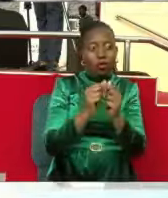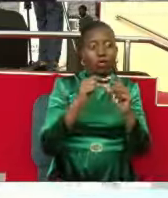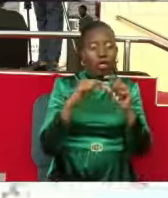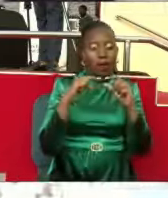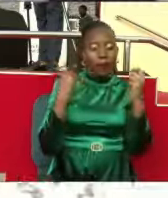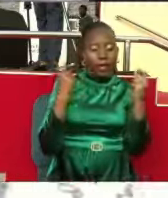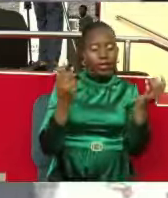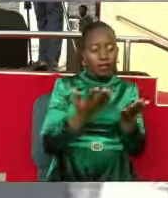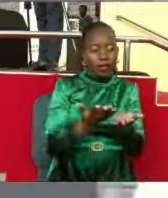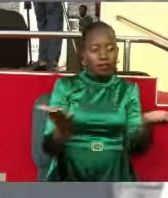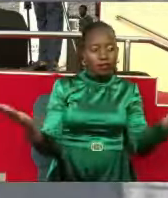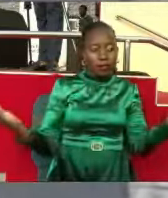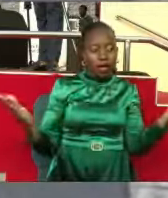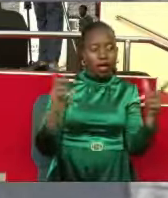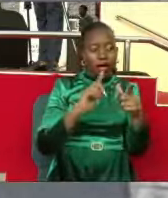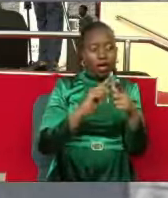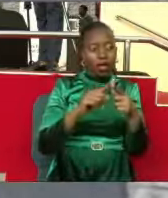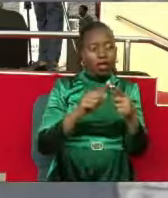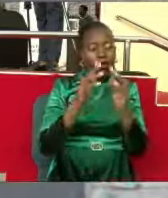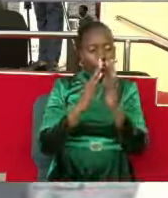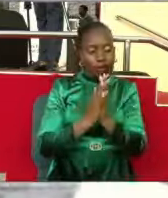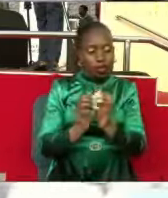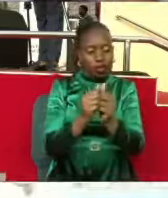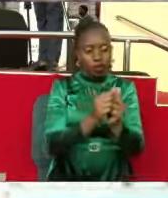Unafanya mambo ambayo